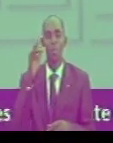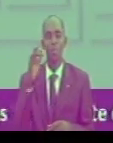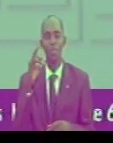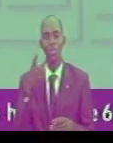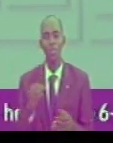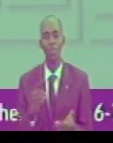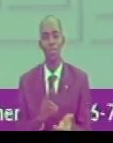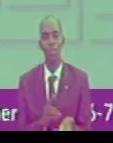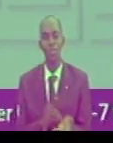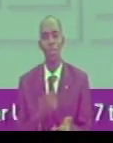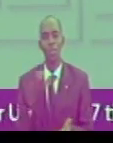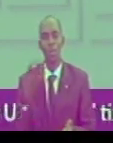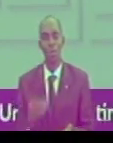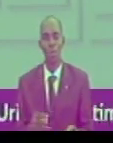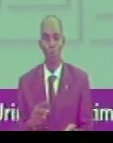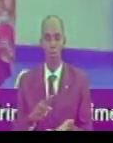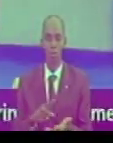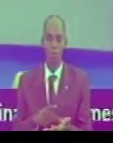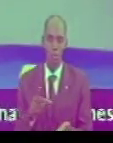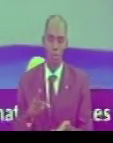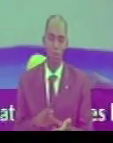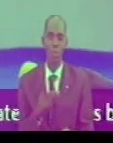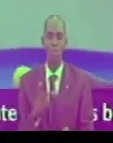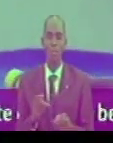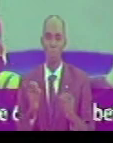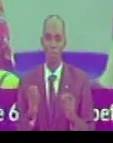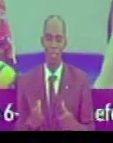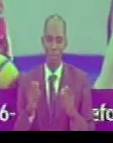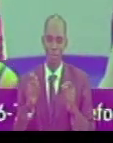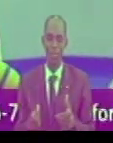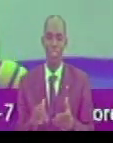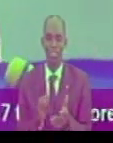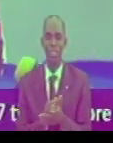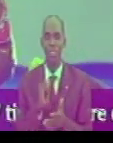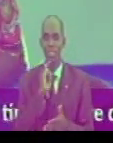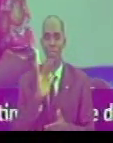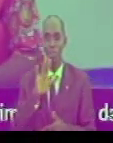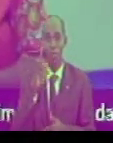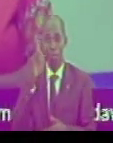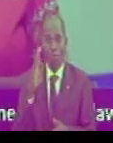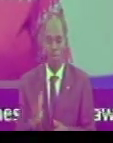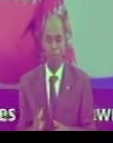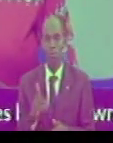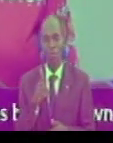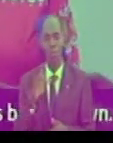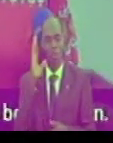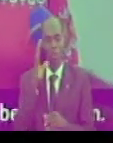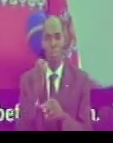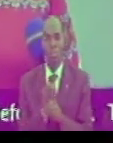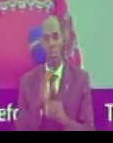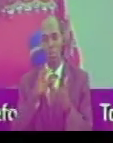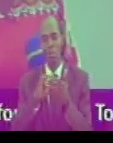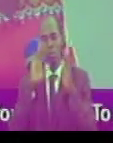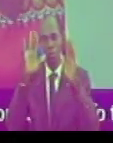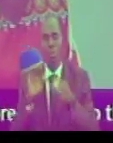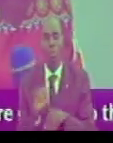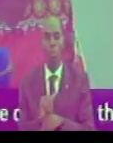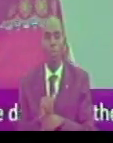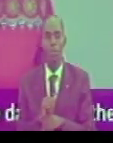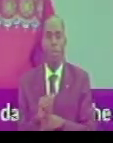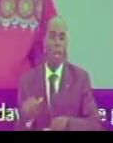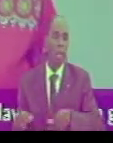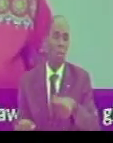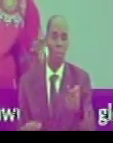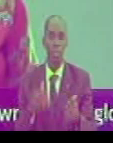next testifier. Praise the Lord. I have Sister Akanmu Precious here. She's been